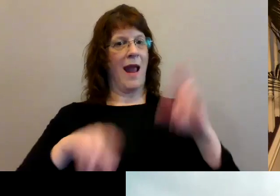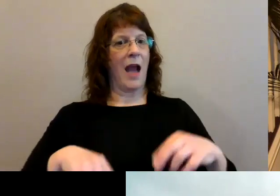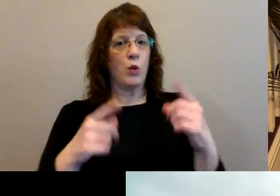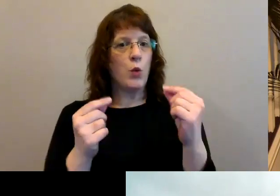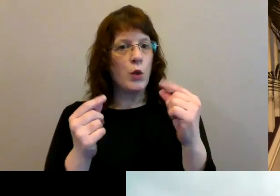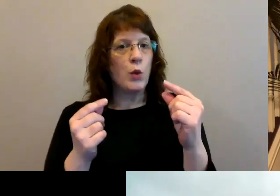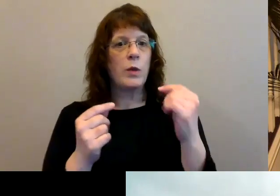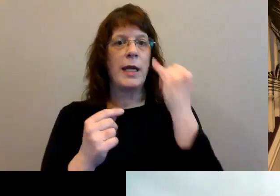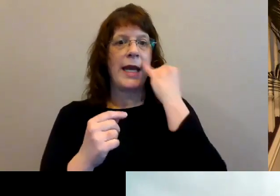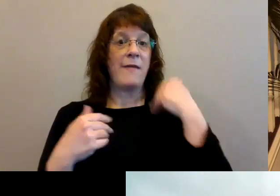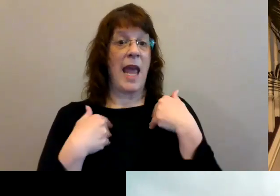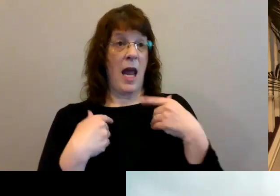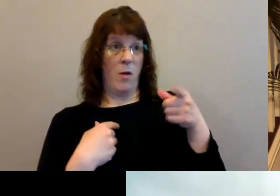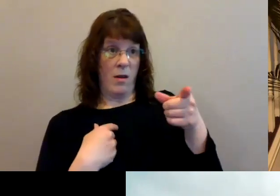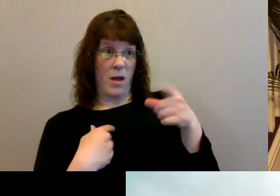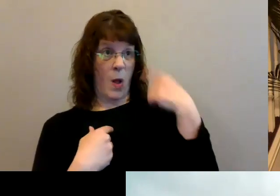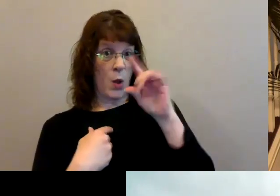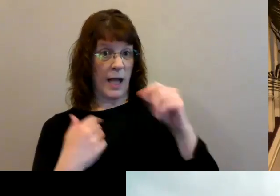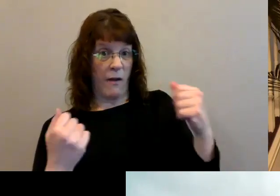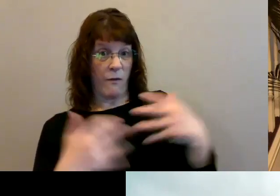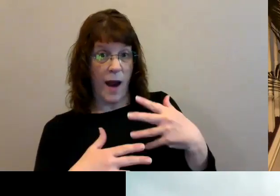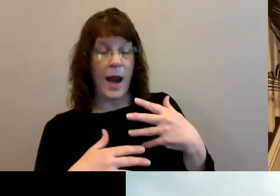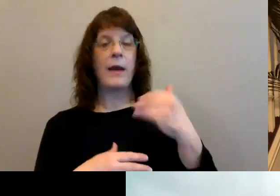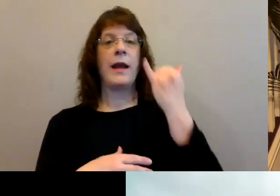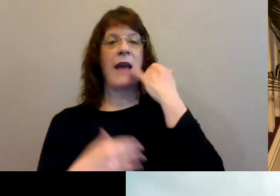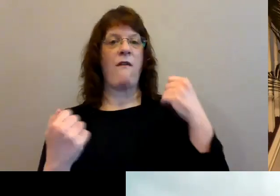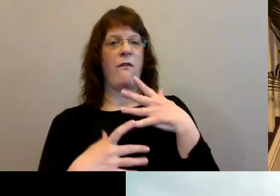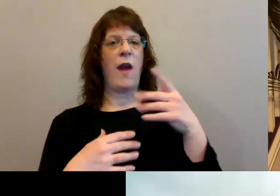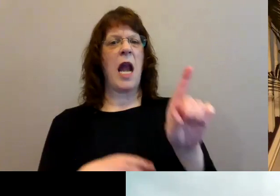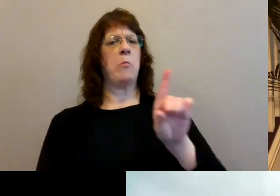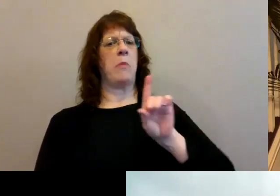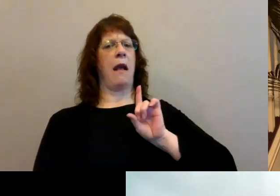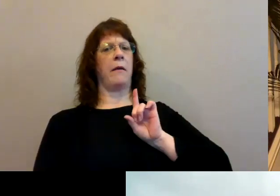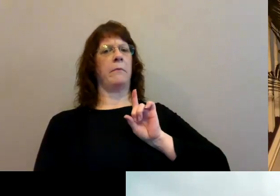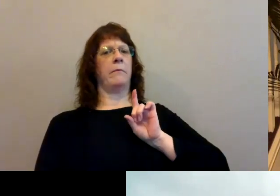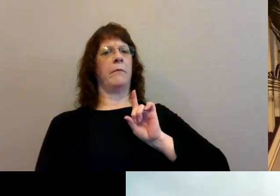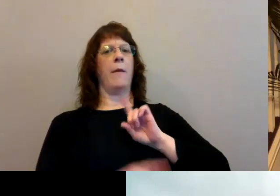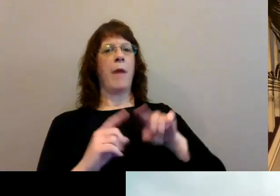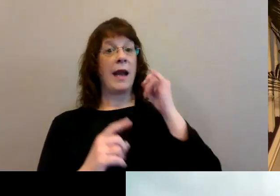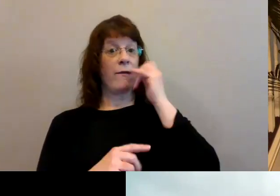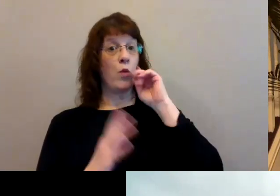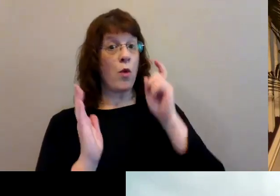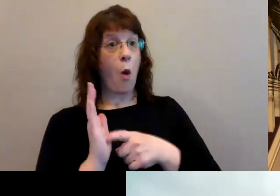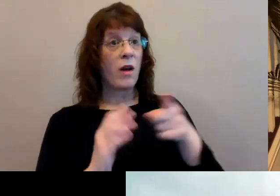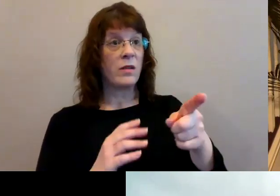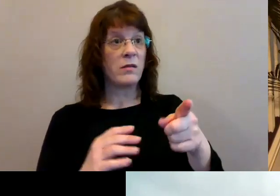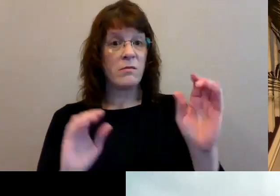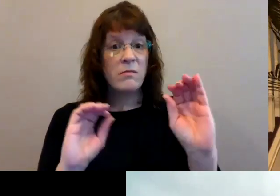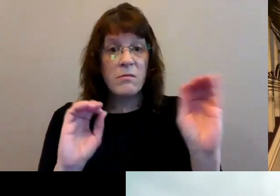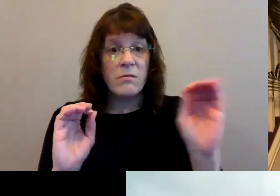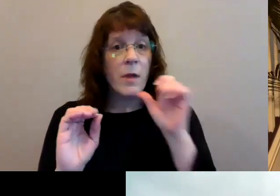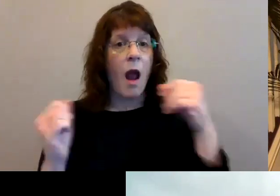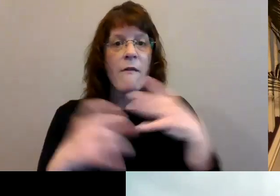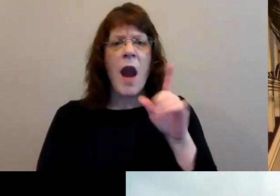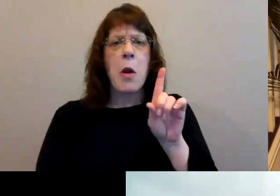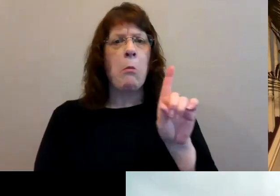seems like afraid or not, then like maybe like if it's afraid, like maybe step back. But if you see that like it's not, then you can approach